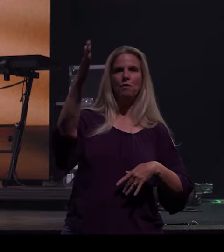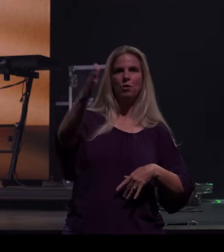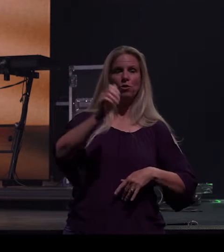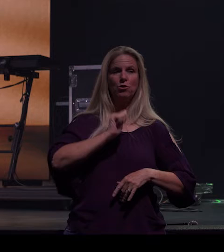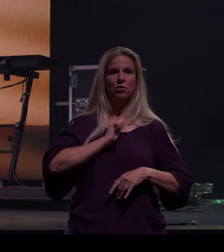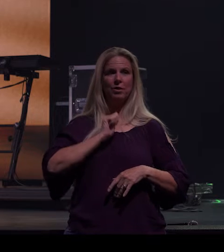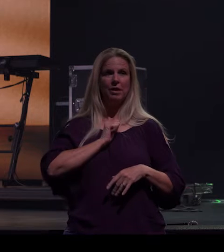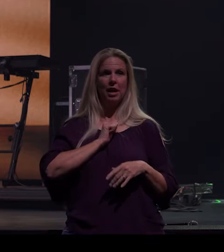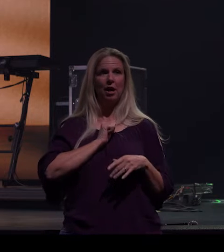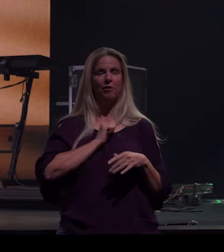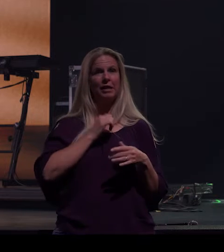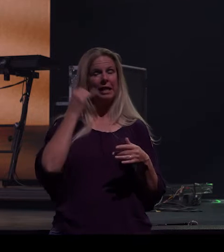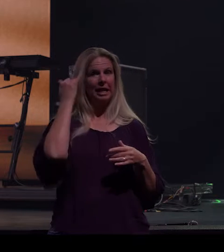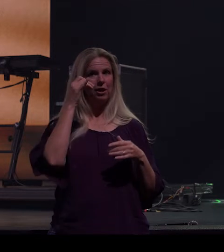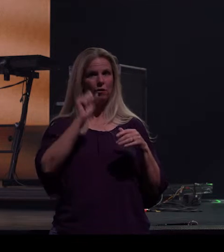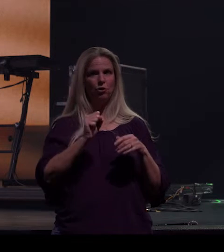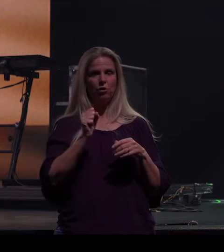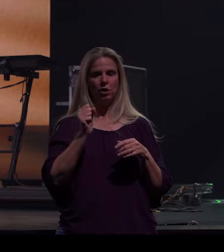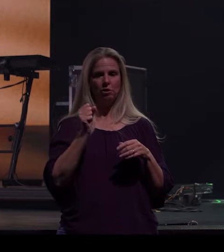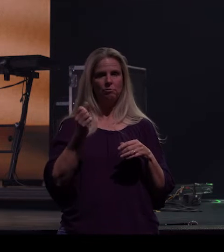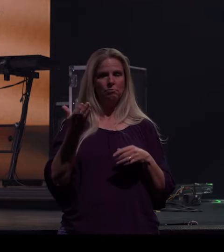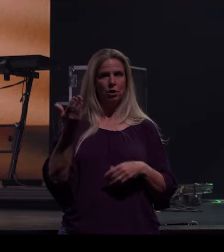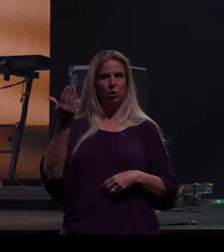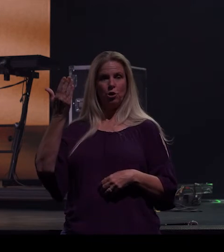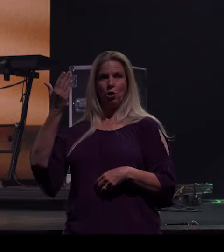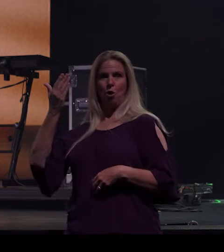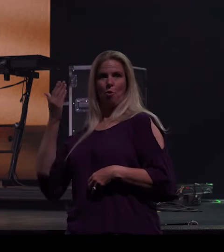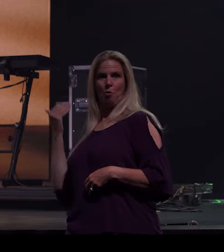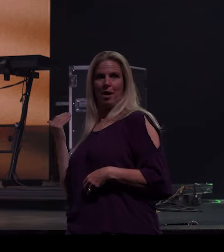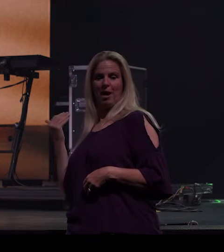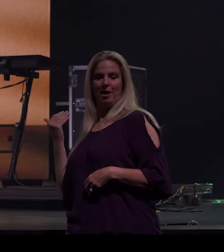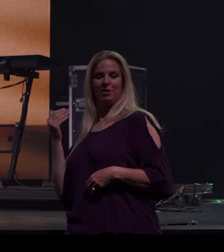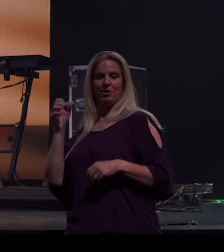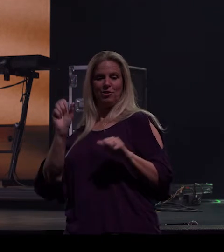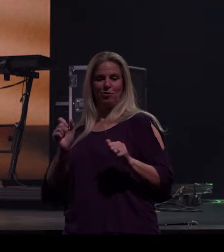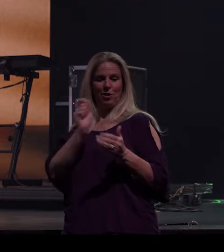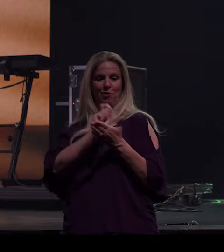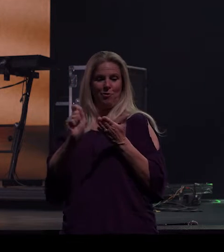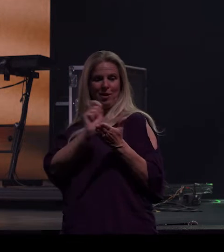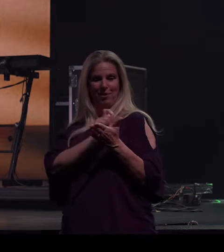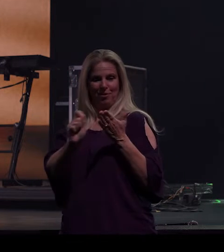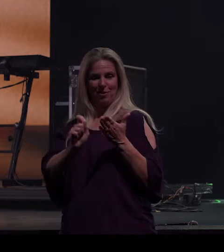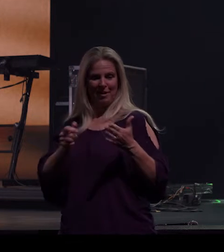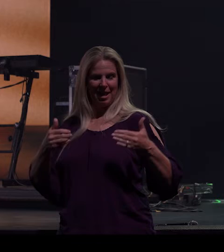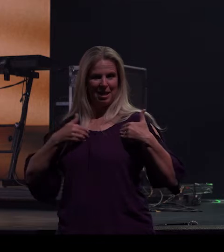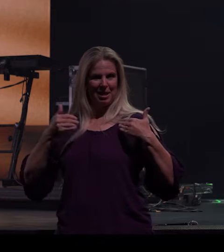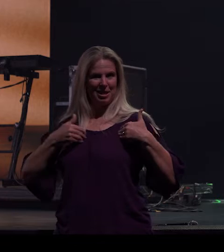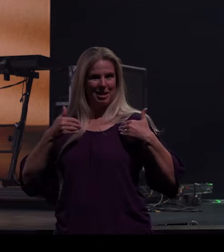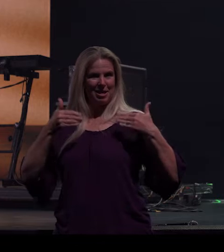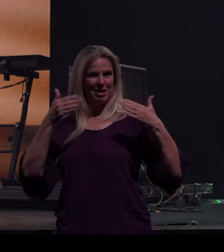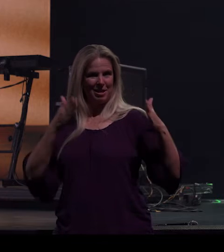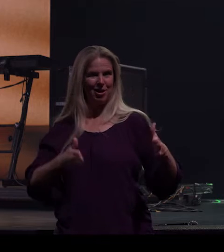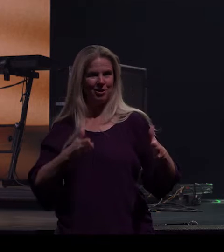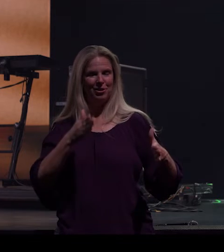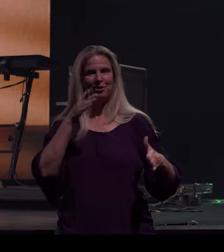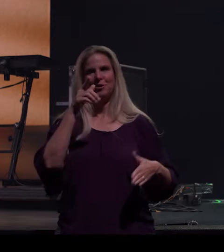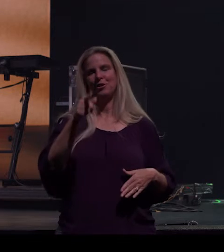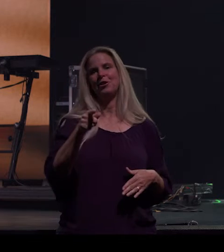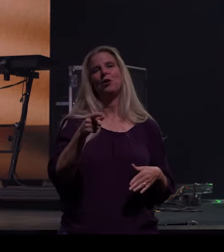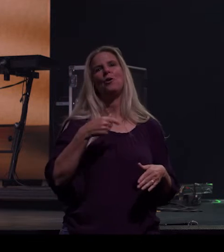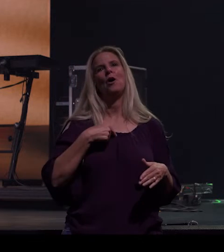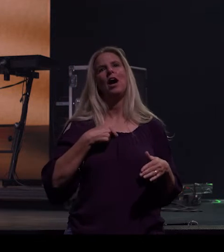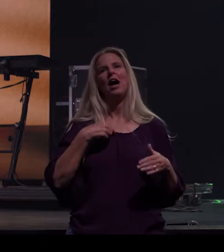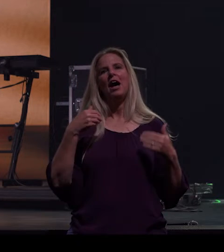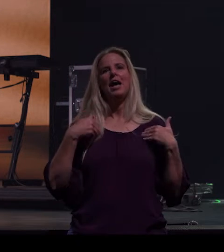in time and write a letter to that younger, dumber version of yourself, like what would you say? And I shared some